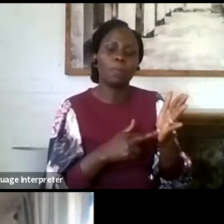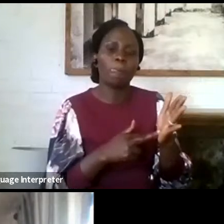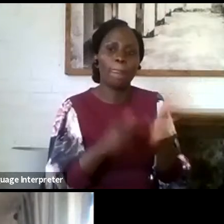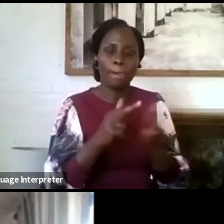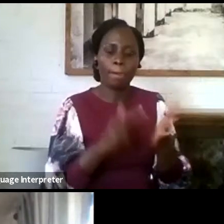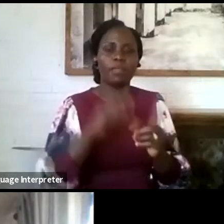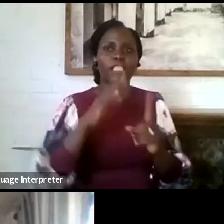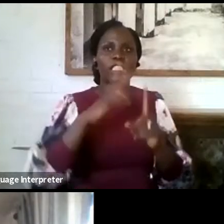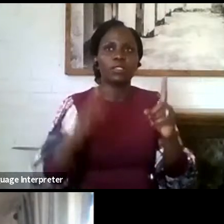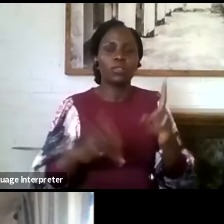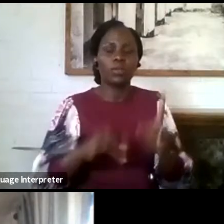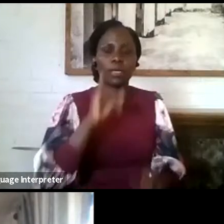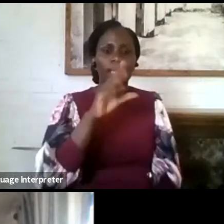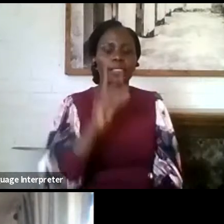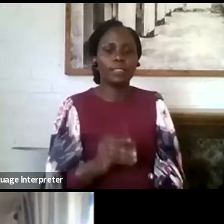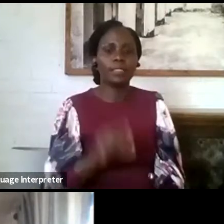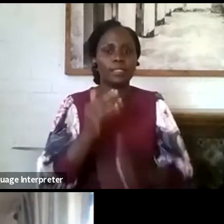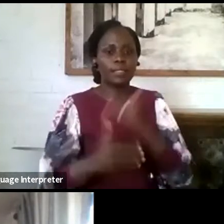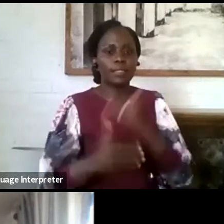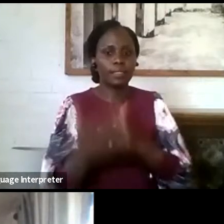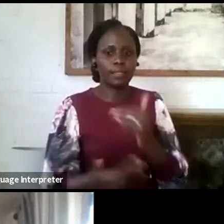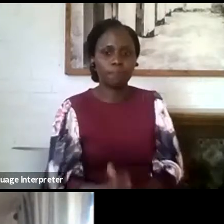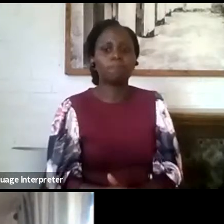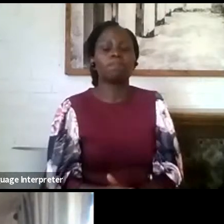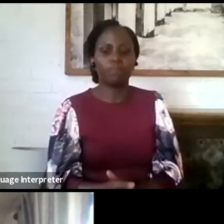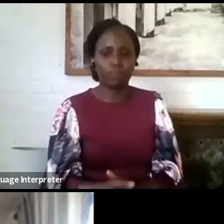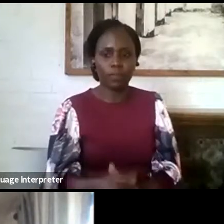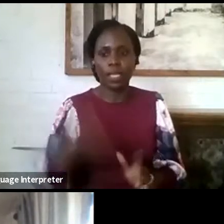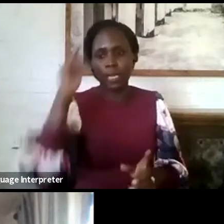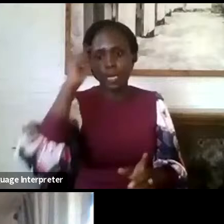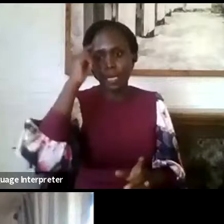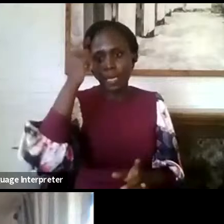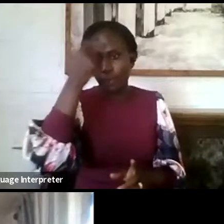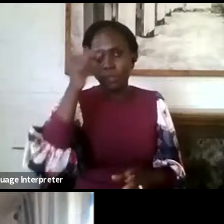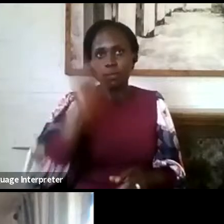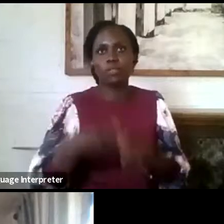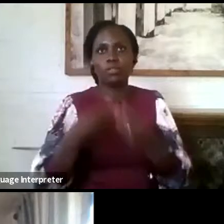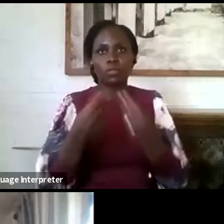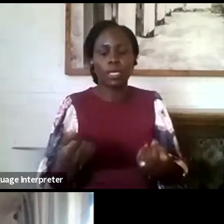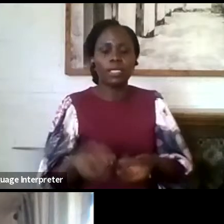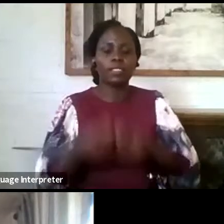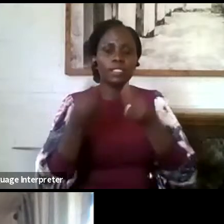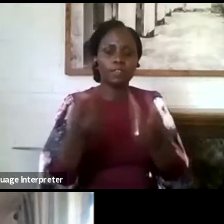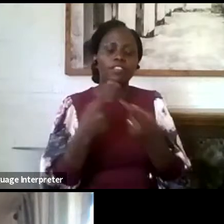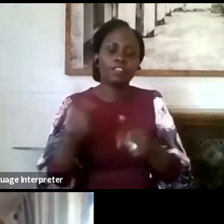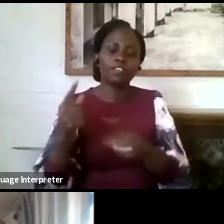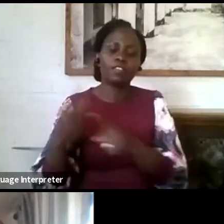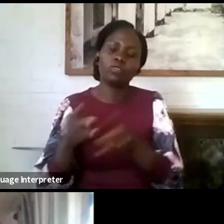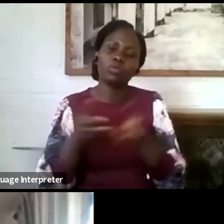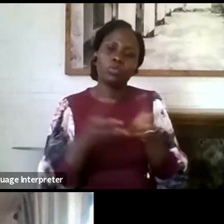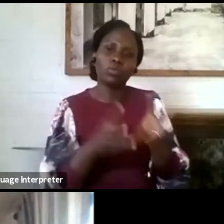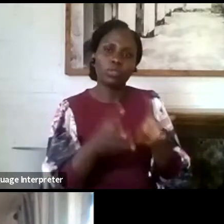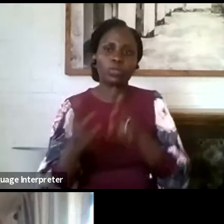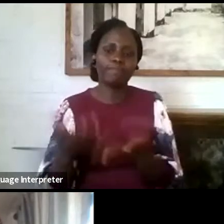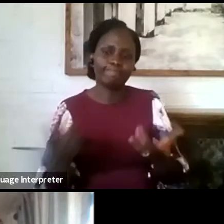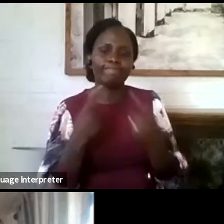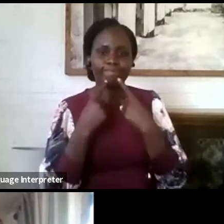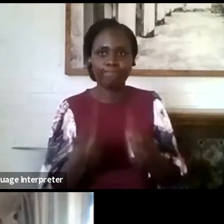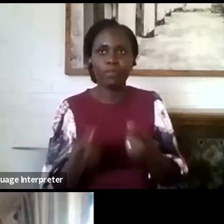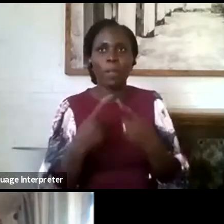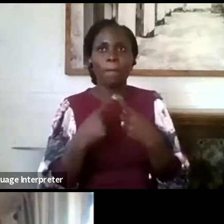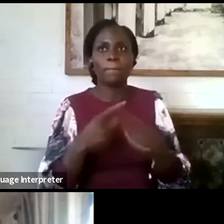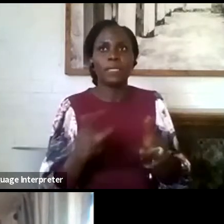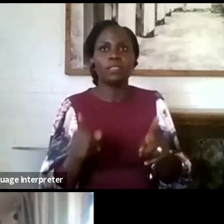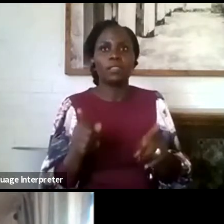So governments need to address these and provide alternatives. I think that's what I'll say, but where there are restrictions, I